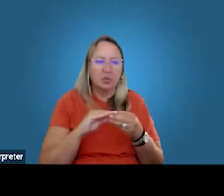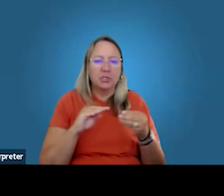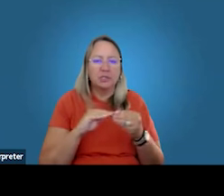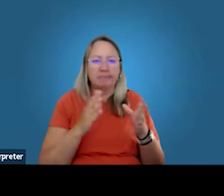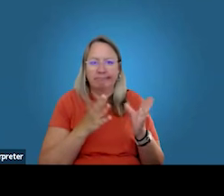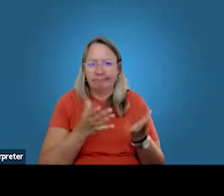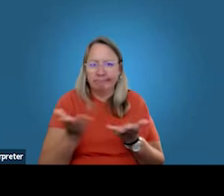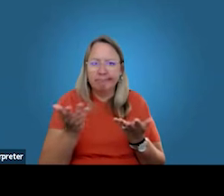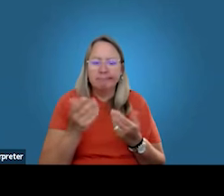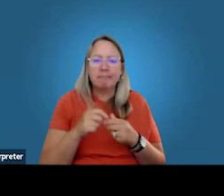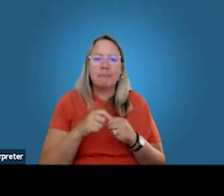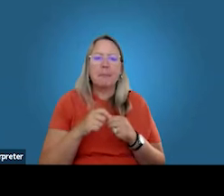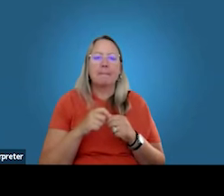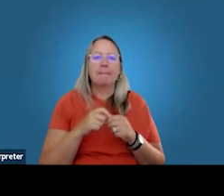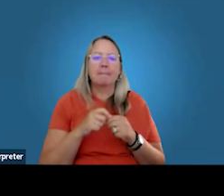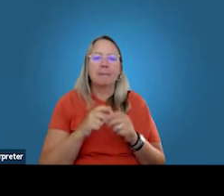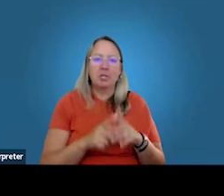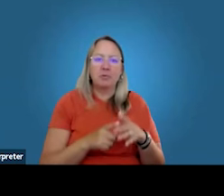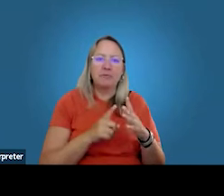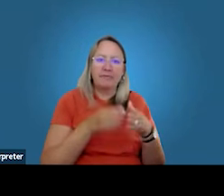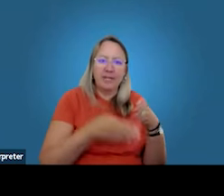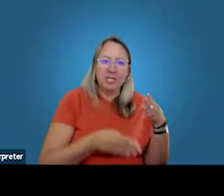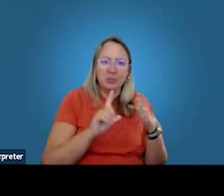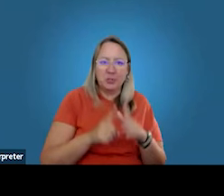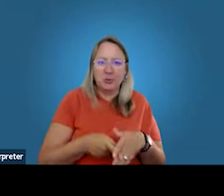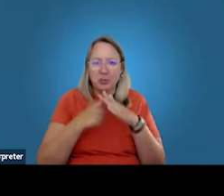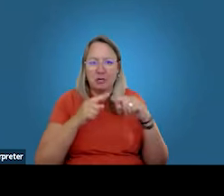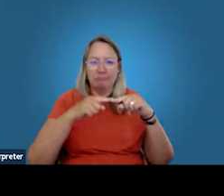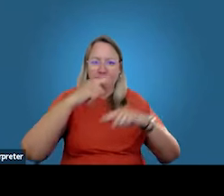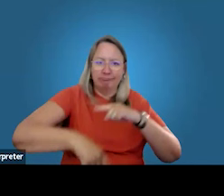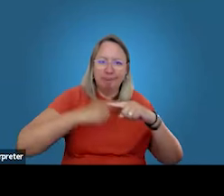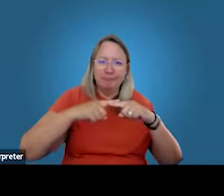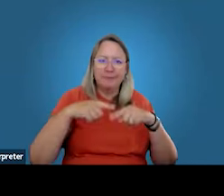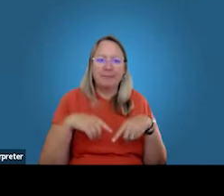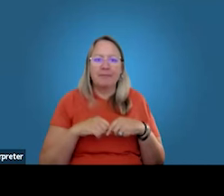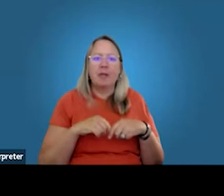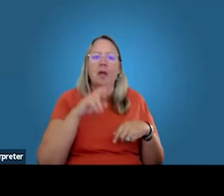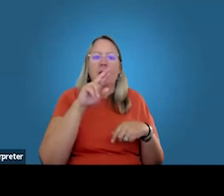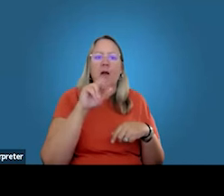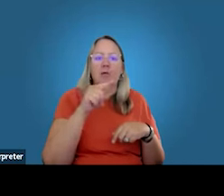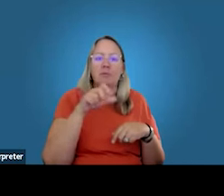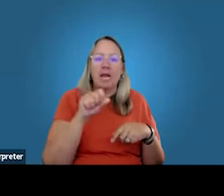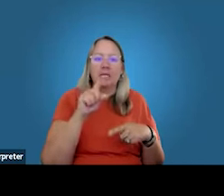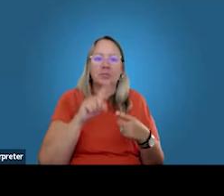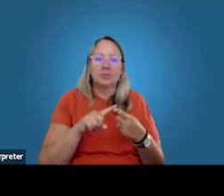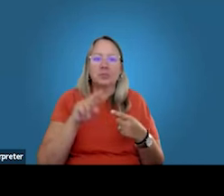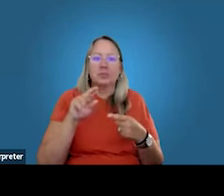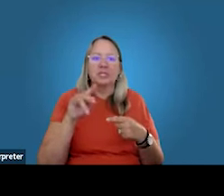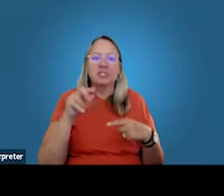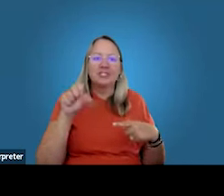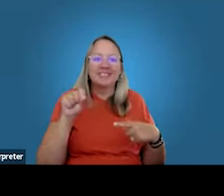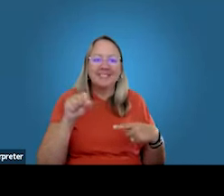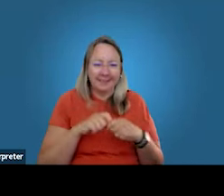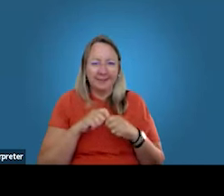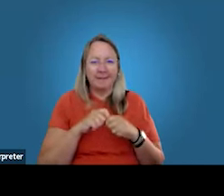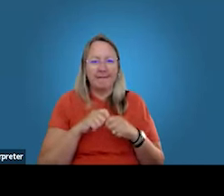and you finish where you start. So the 4 that we have are rags to riches is the first one. So you